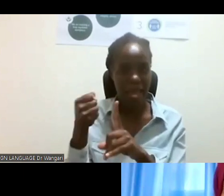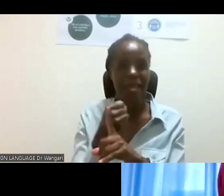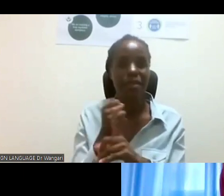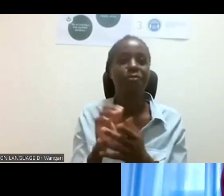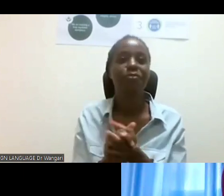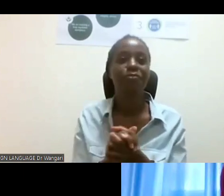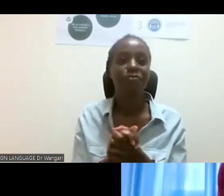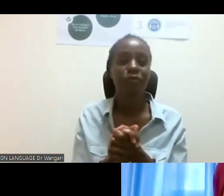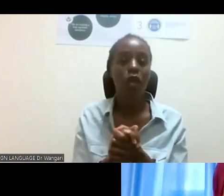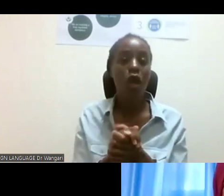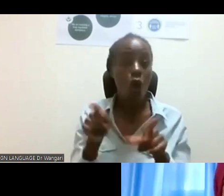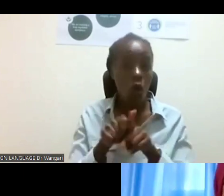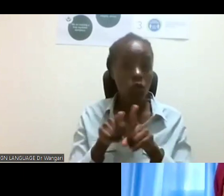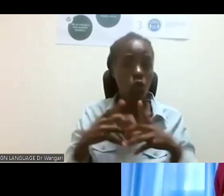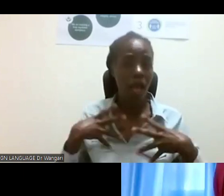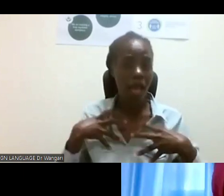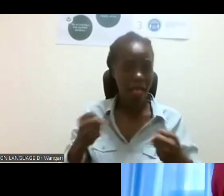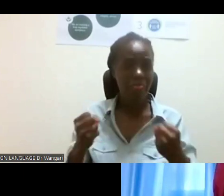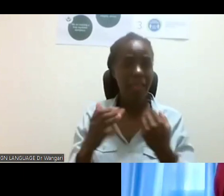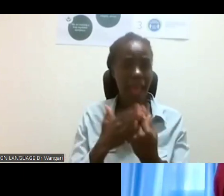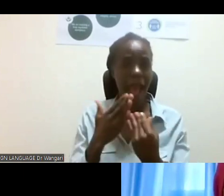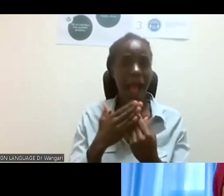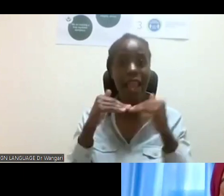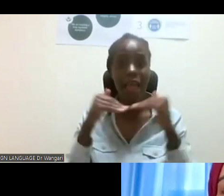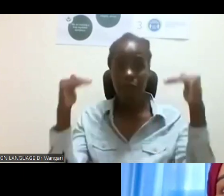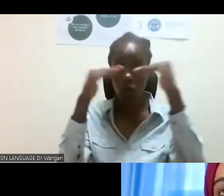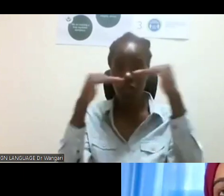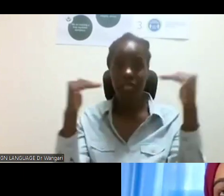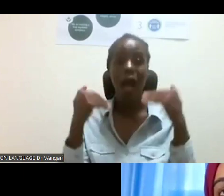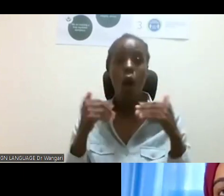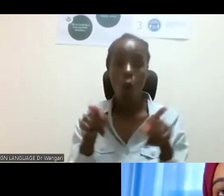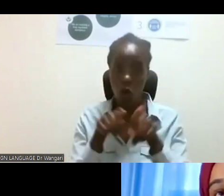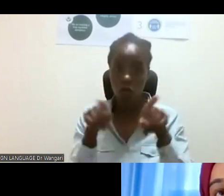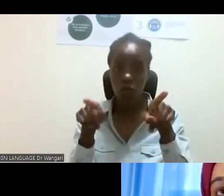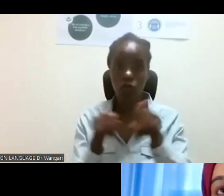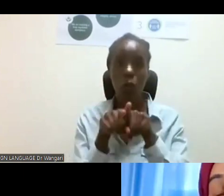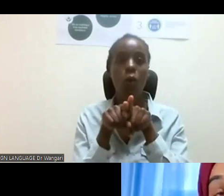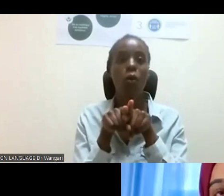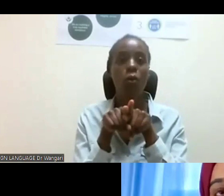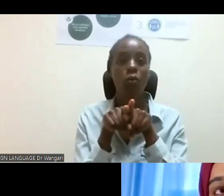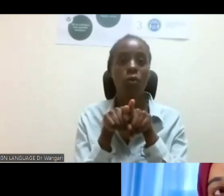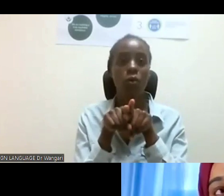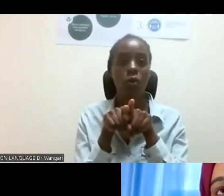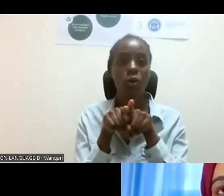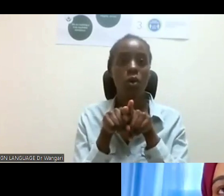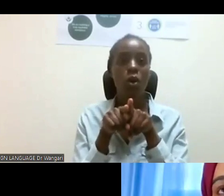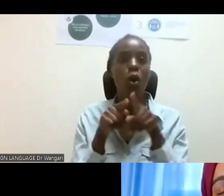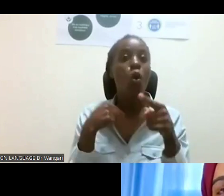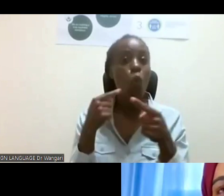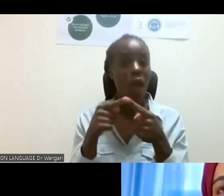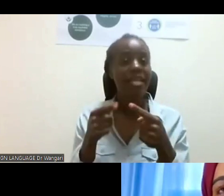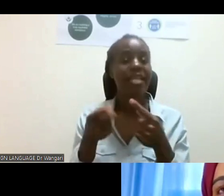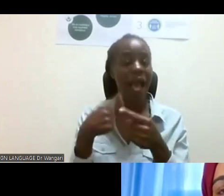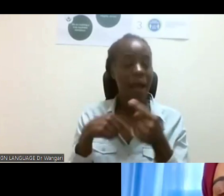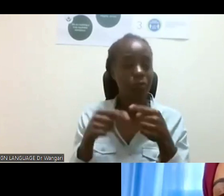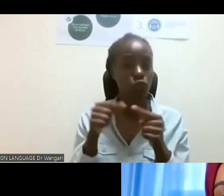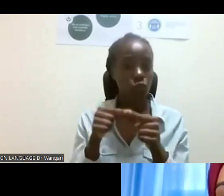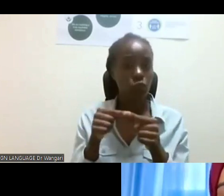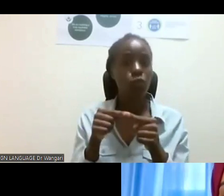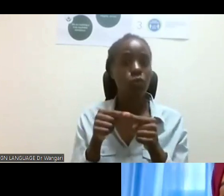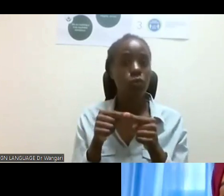the healthcare levels, because there's also, when it comes to statistics,